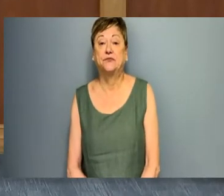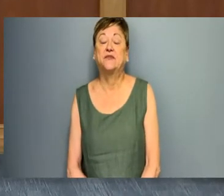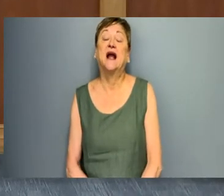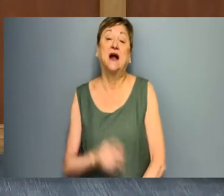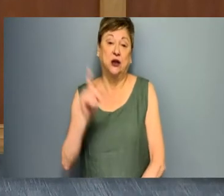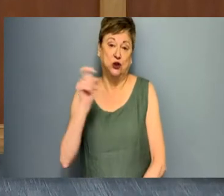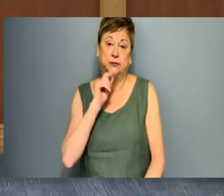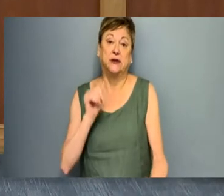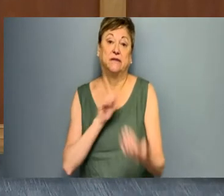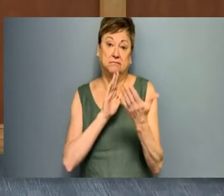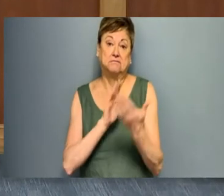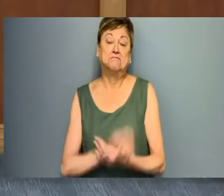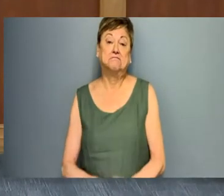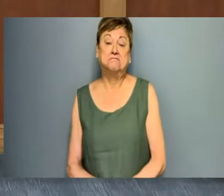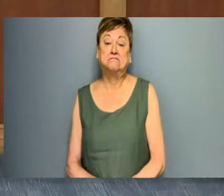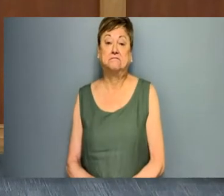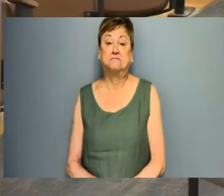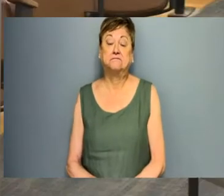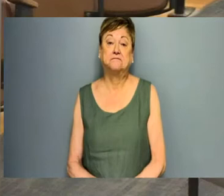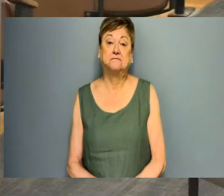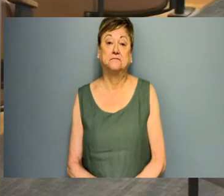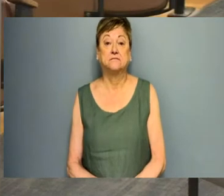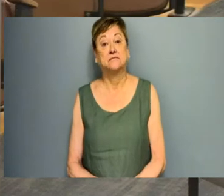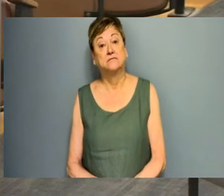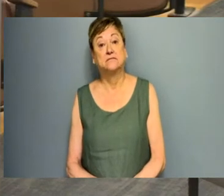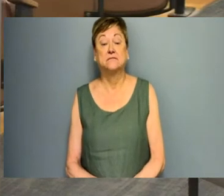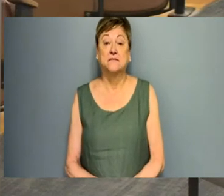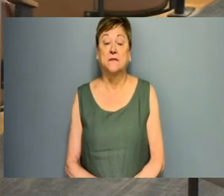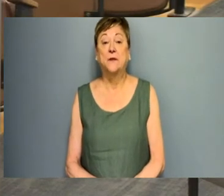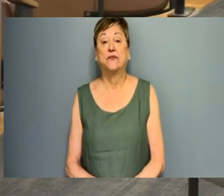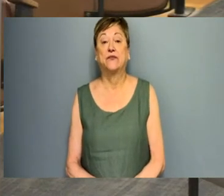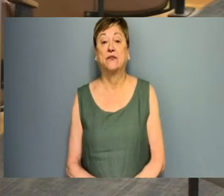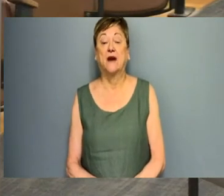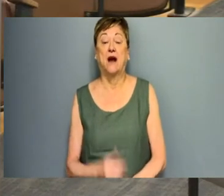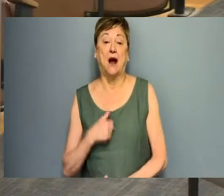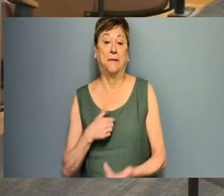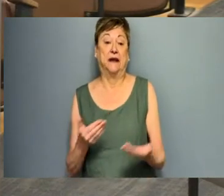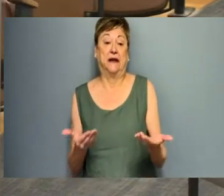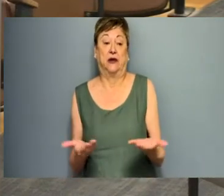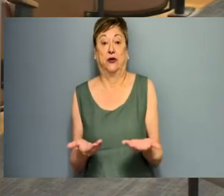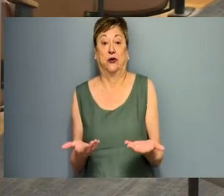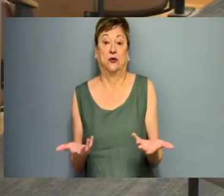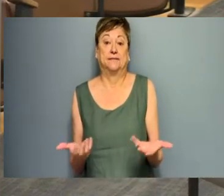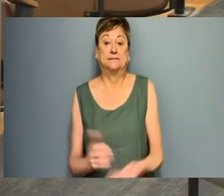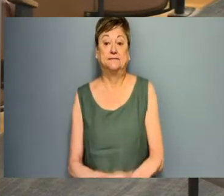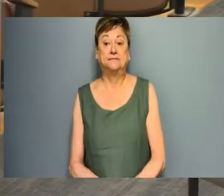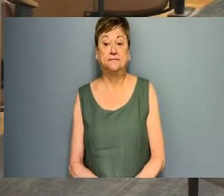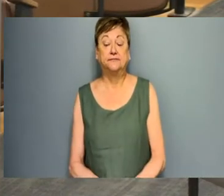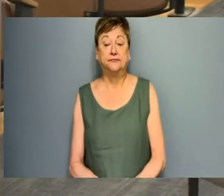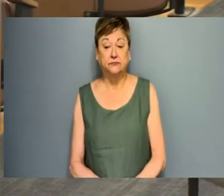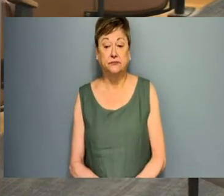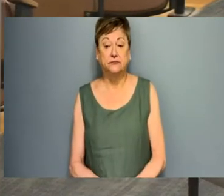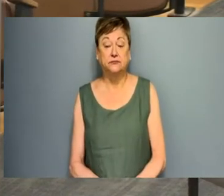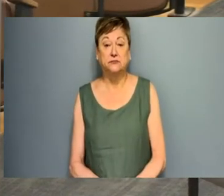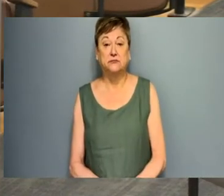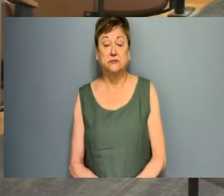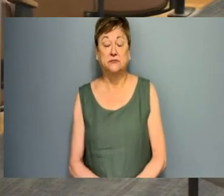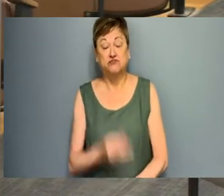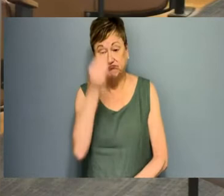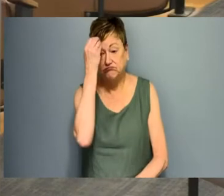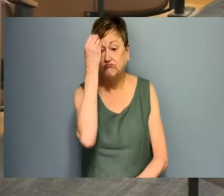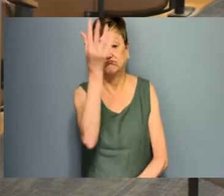be addressed. So I'm just here to, you know, make you